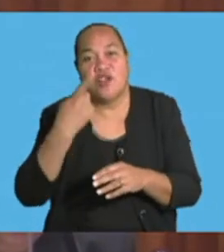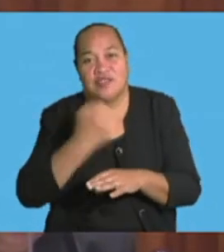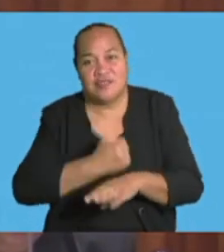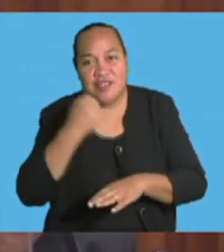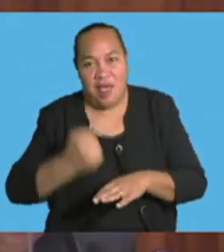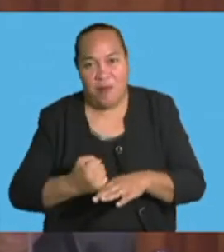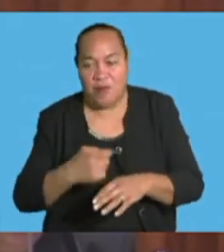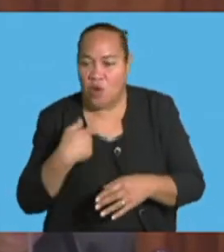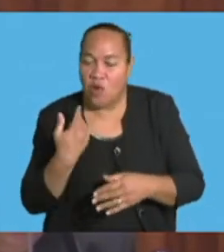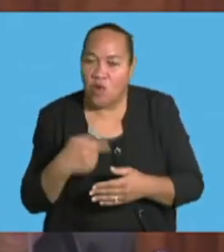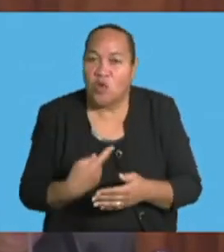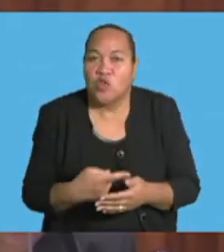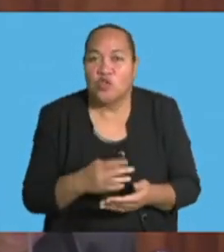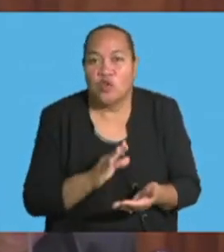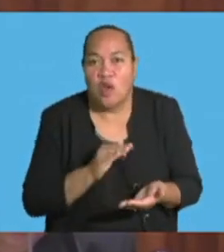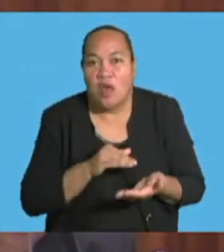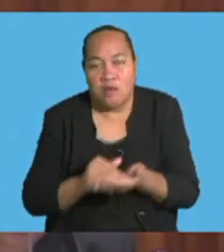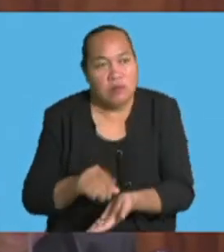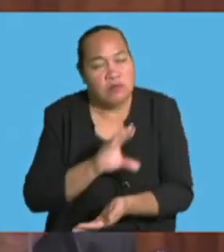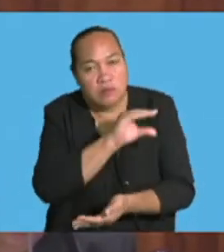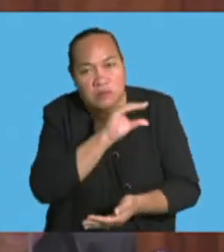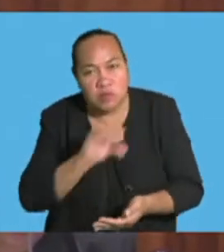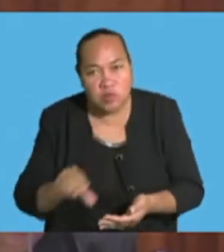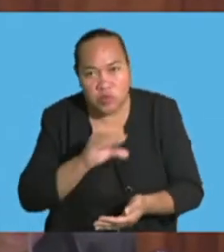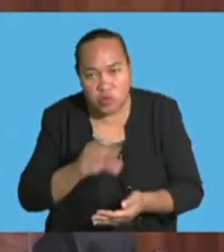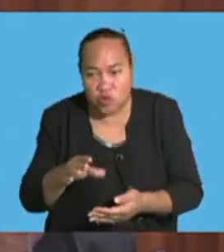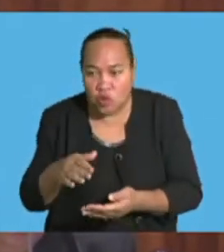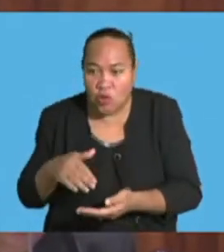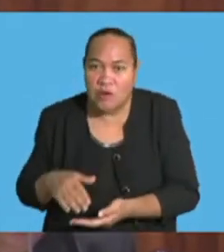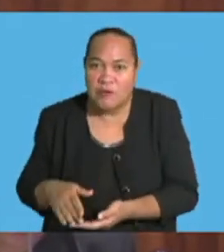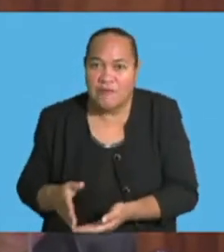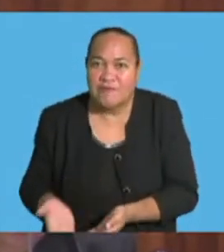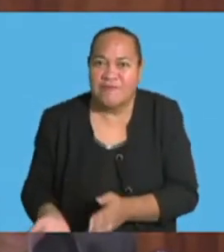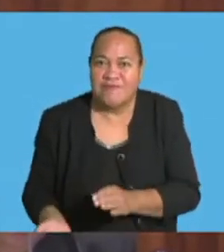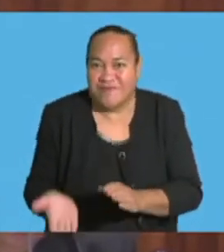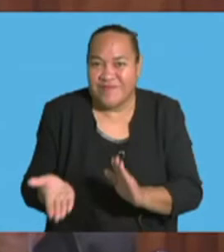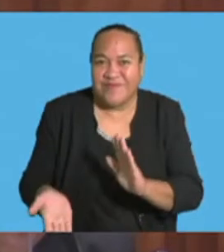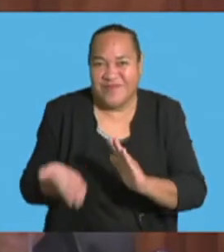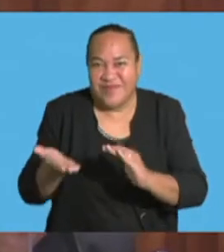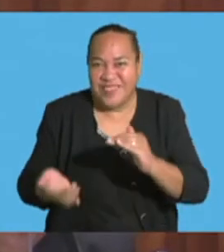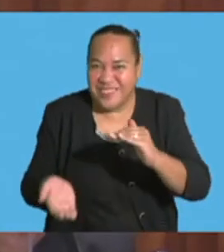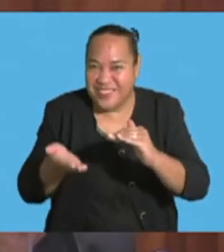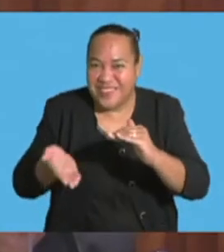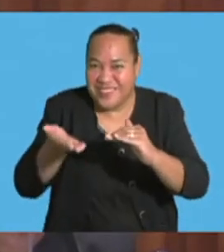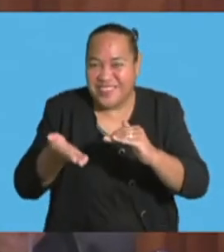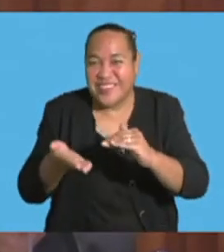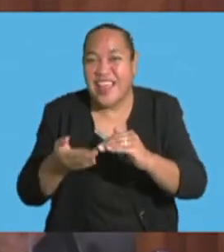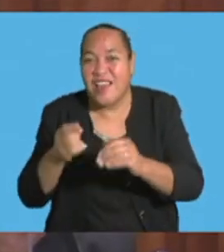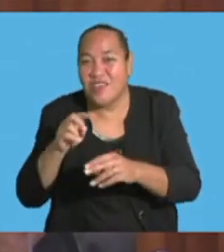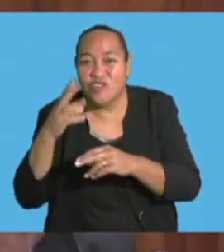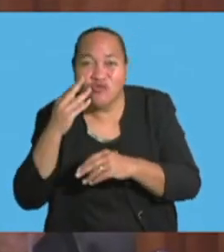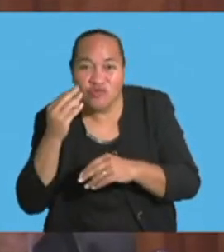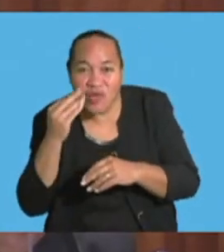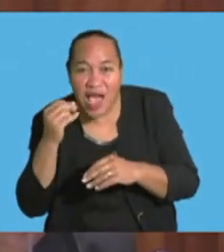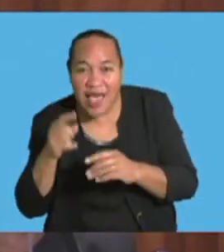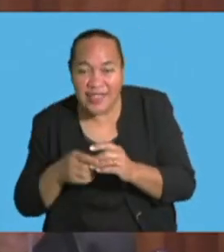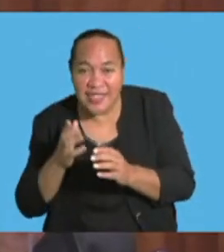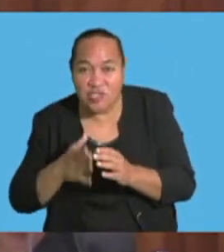commitment to bring back the industry to its feet. Mr. Speaker, sir, in